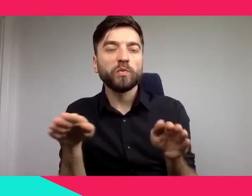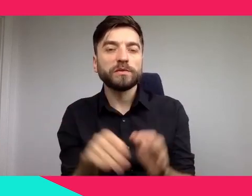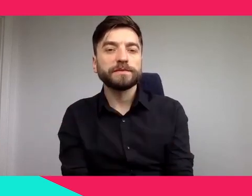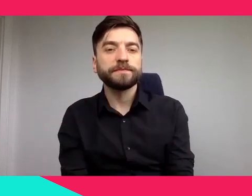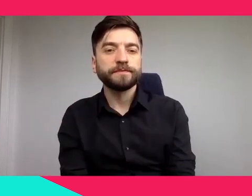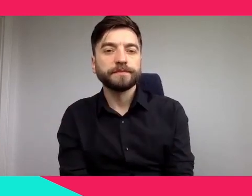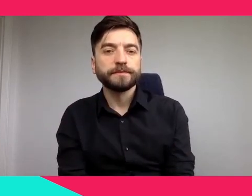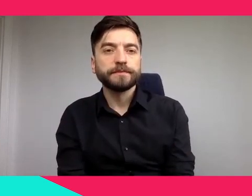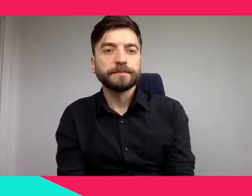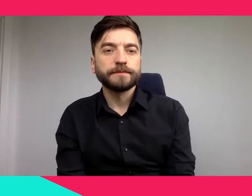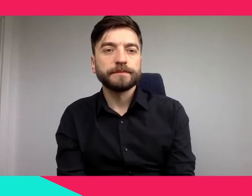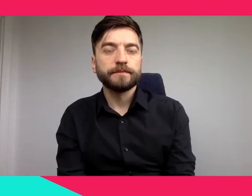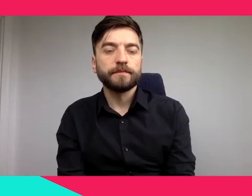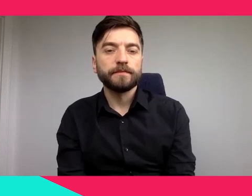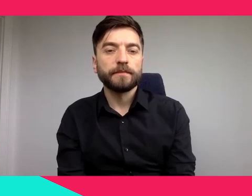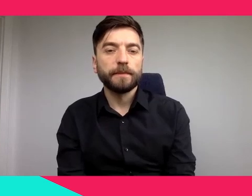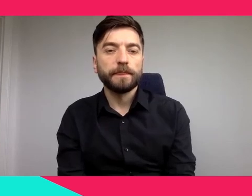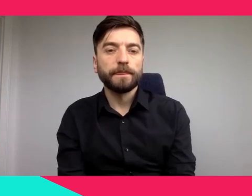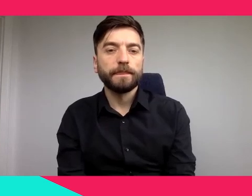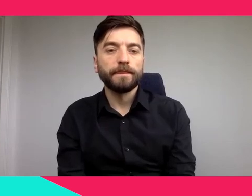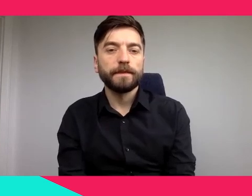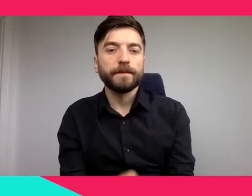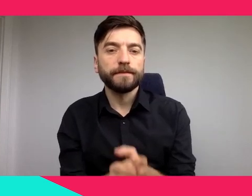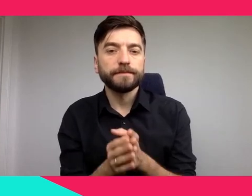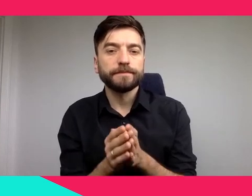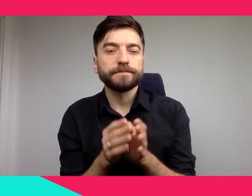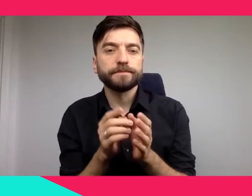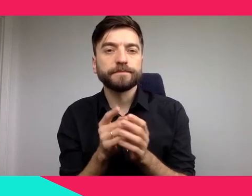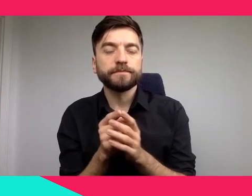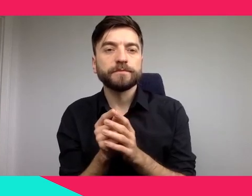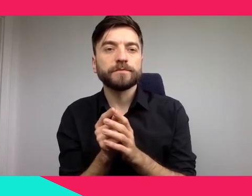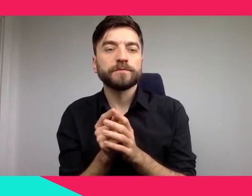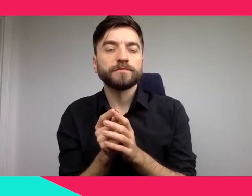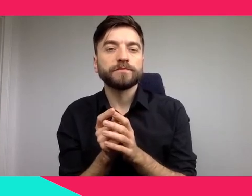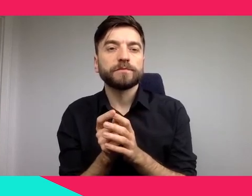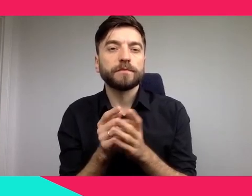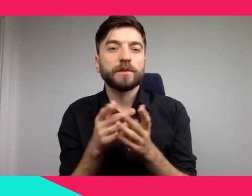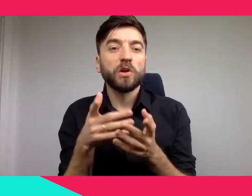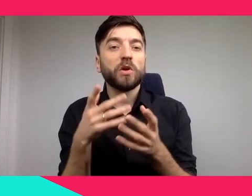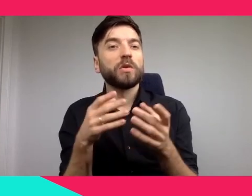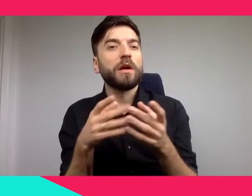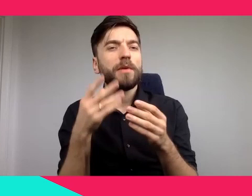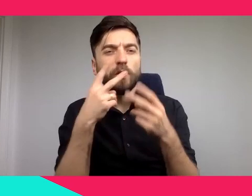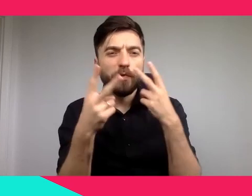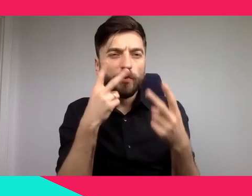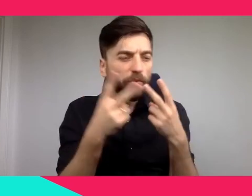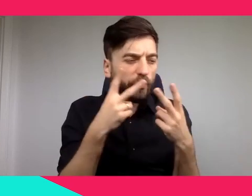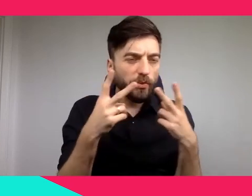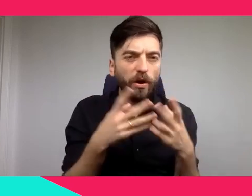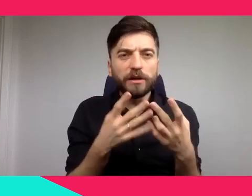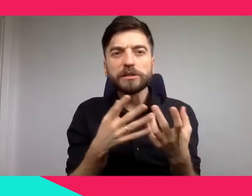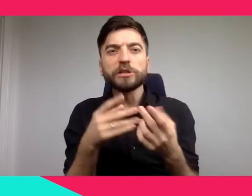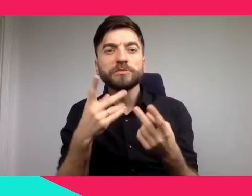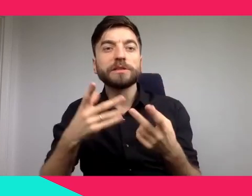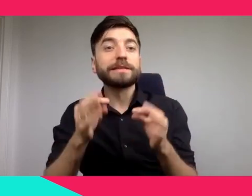archival files that we found actually all over Europe. So we found them in Amsterdam, but we also found them